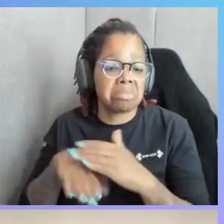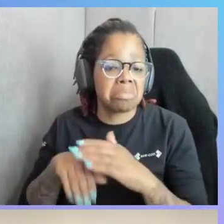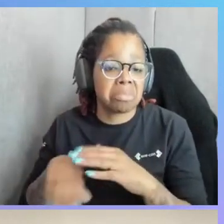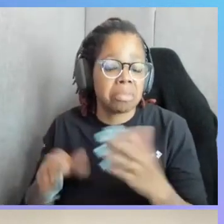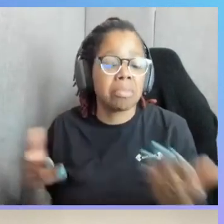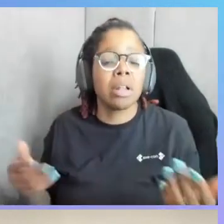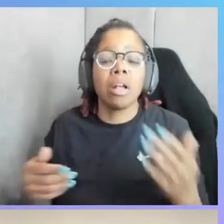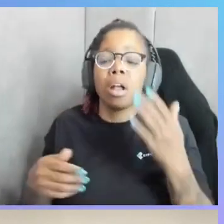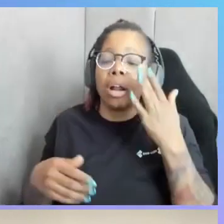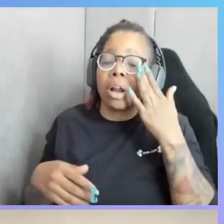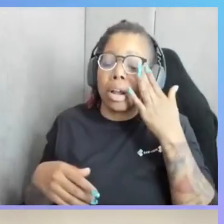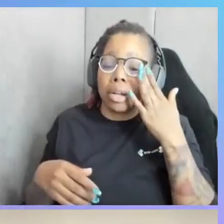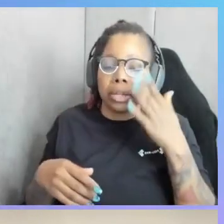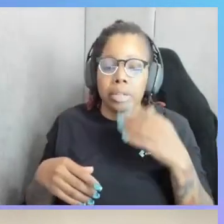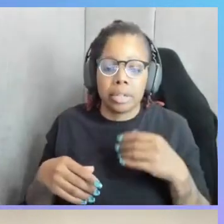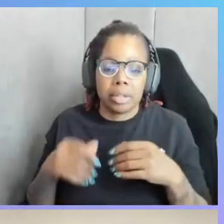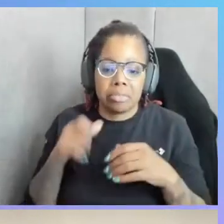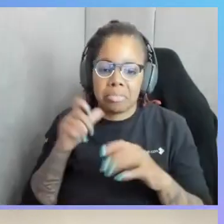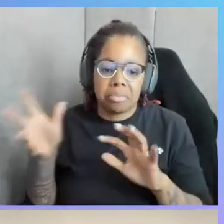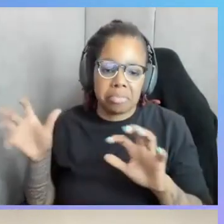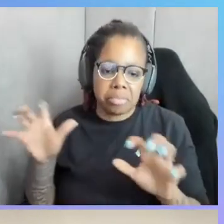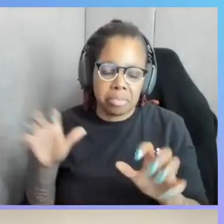be as